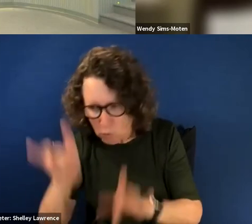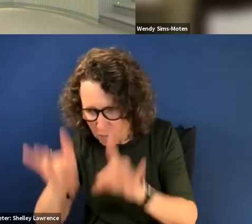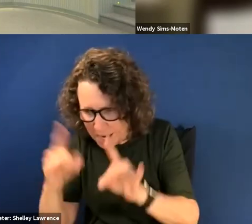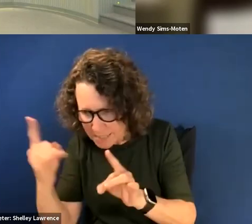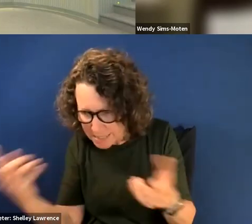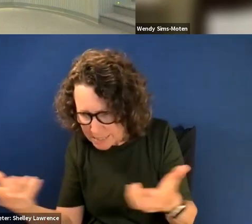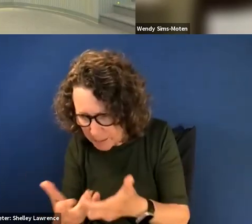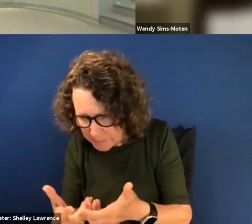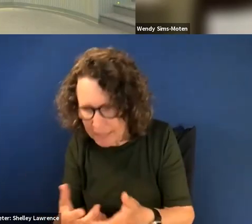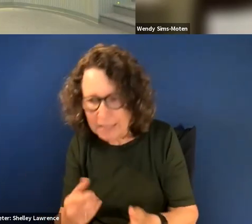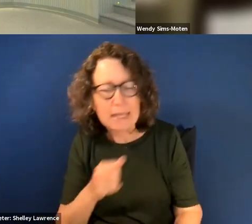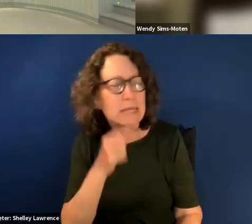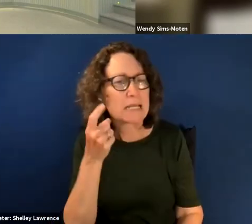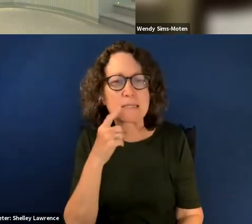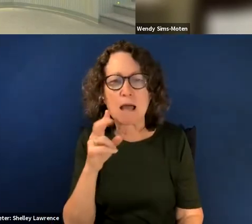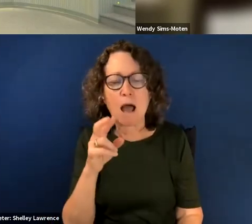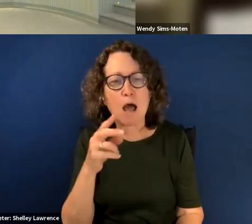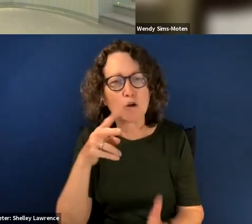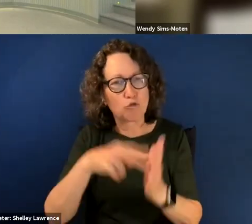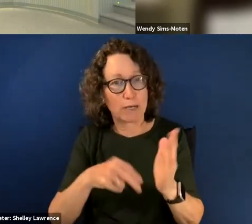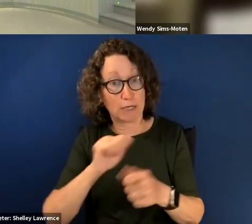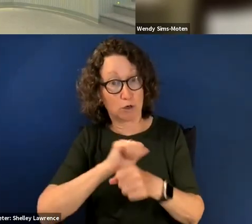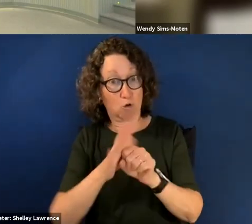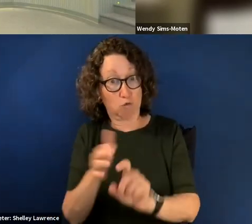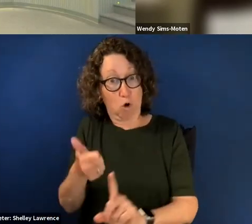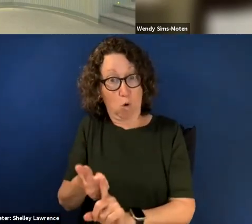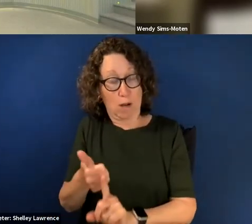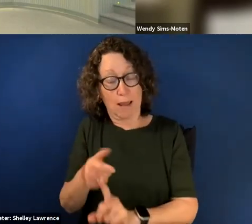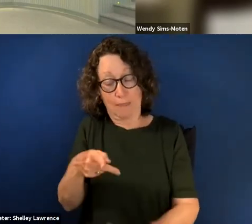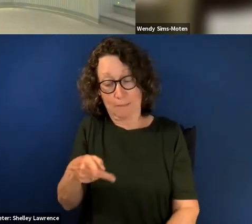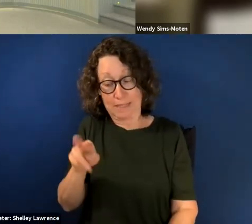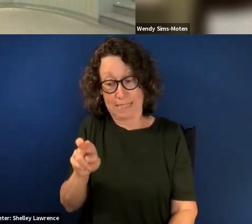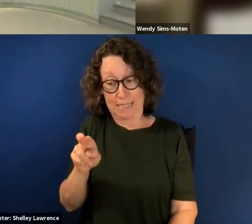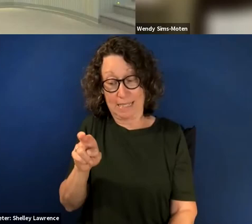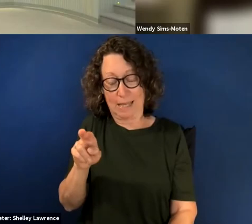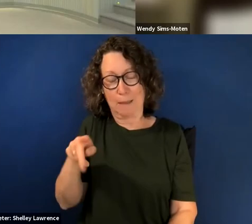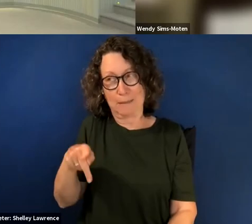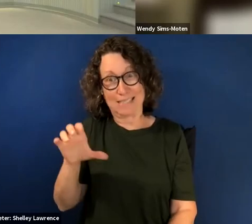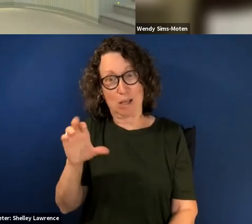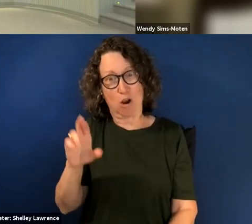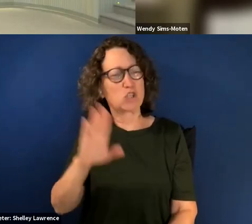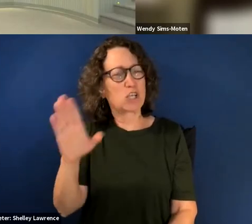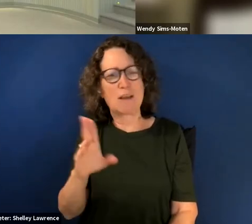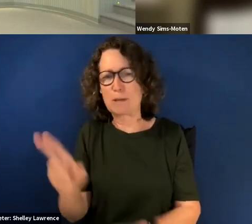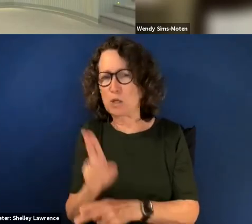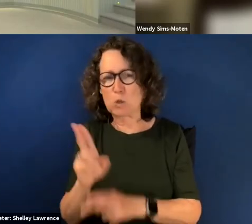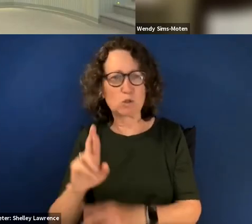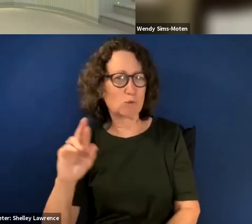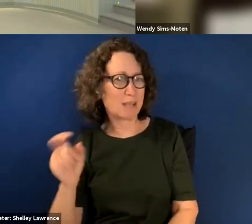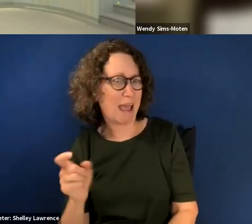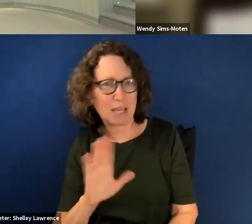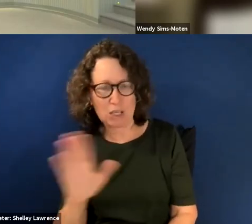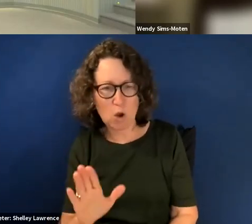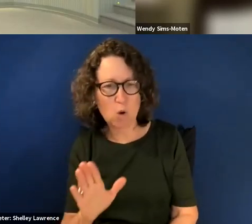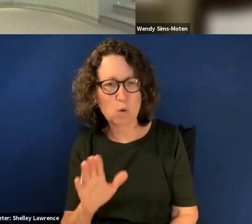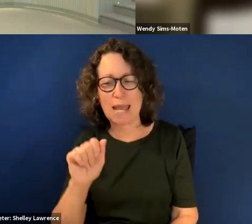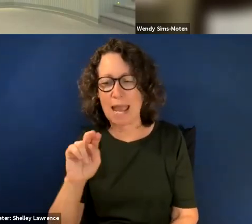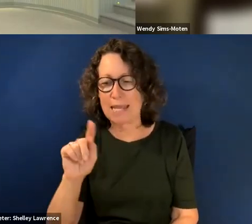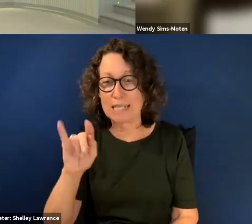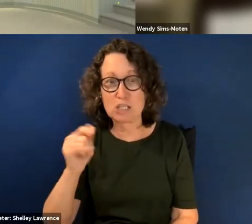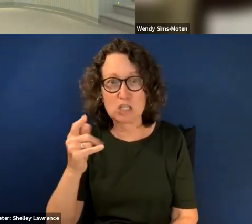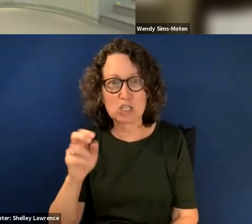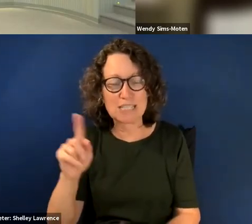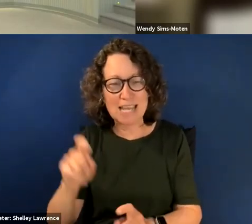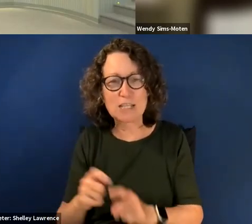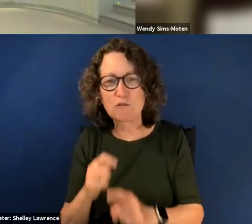something. It does not read the presence of corona. The PCR inventor himself said that it should never be used to diagnose. Antigen testing from